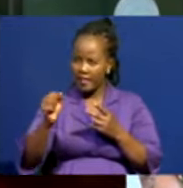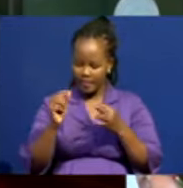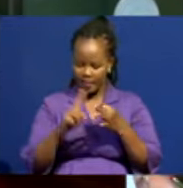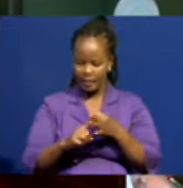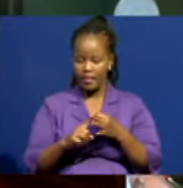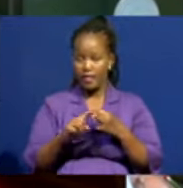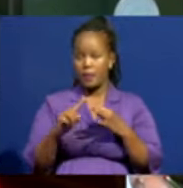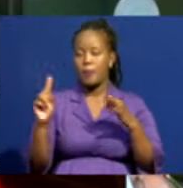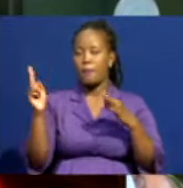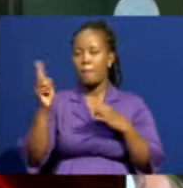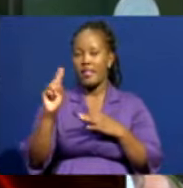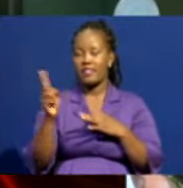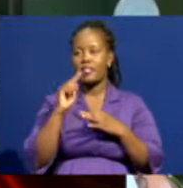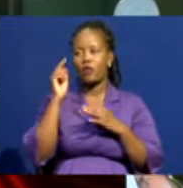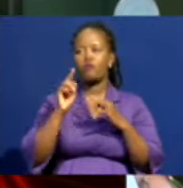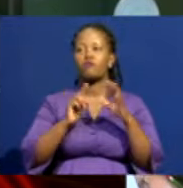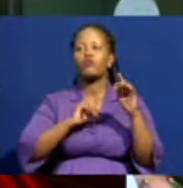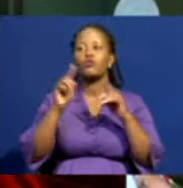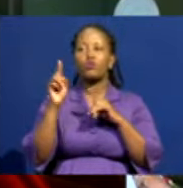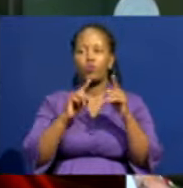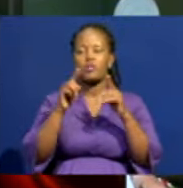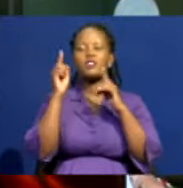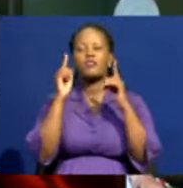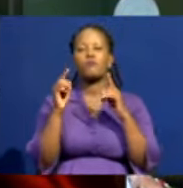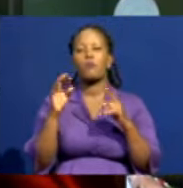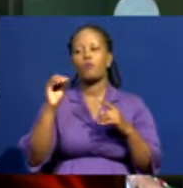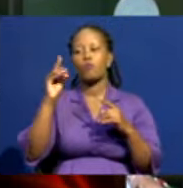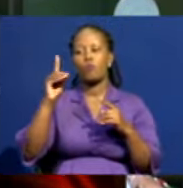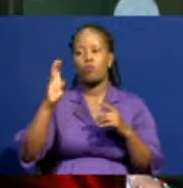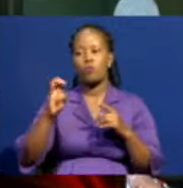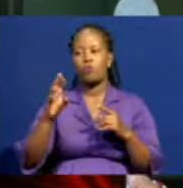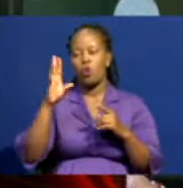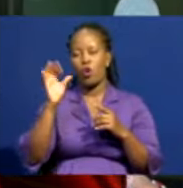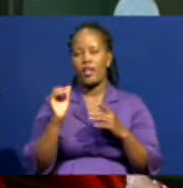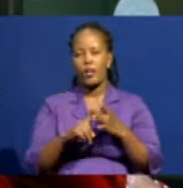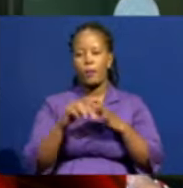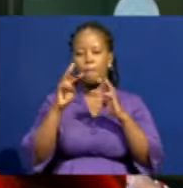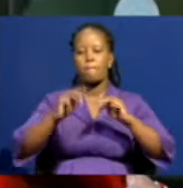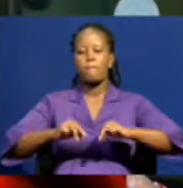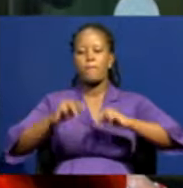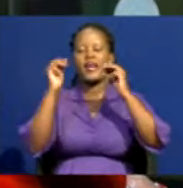Tourism; Mr. Joseph Odero, a managing partner